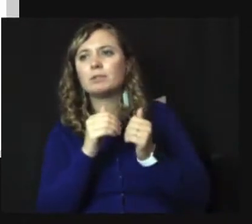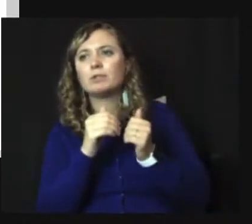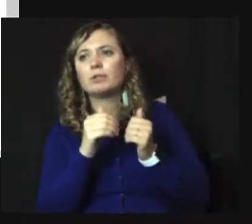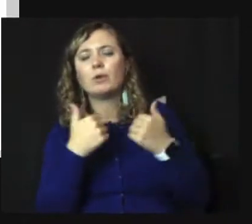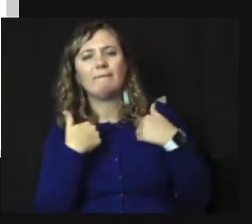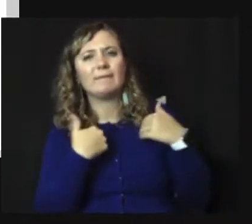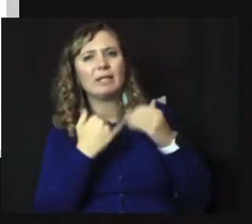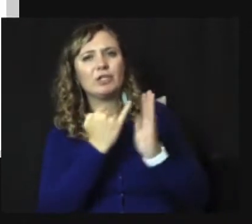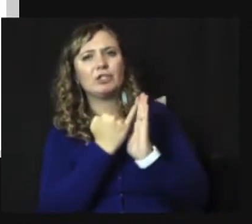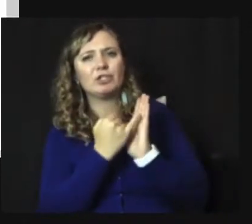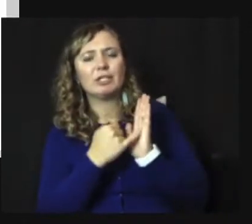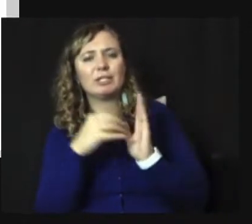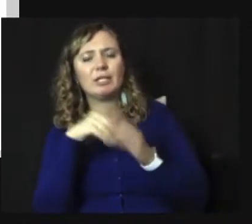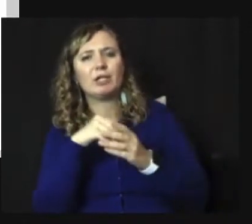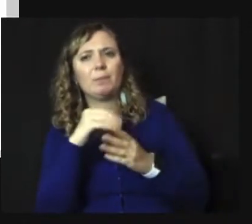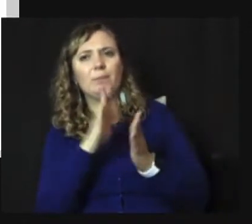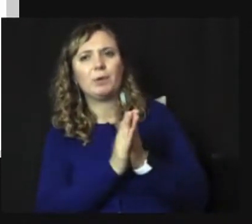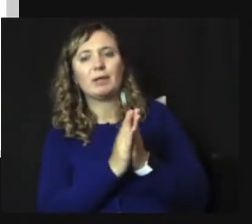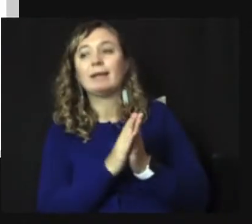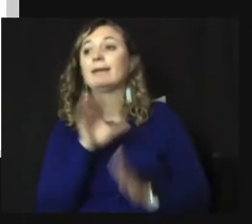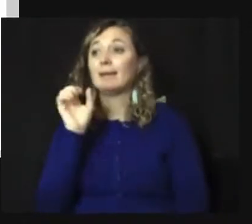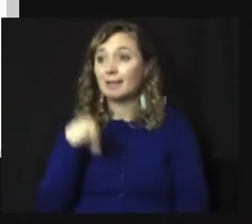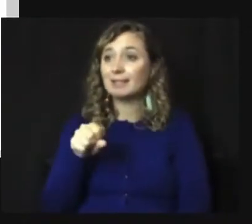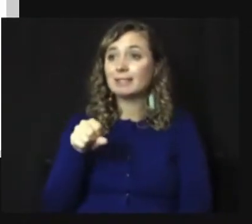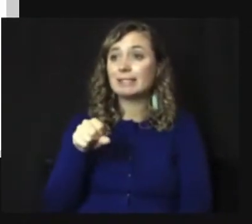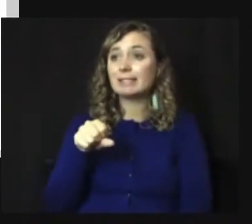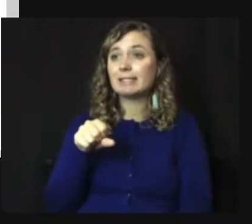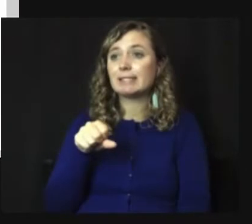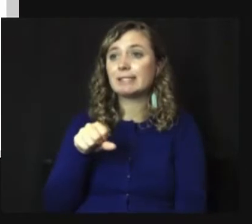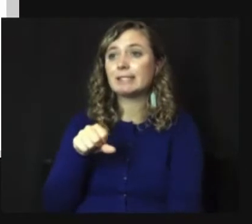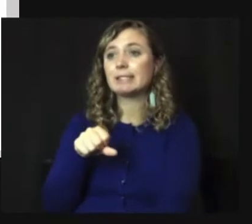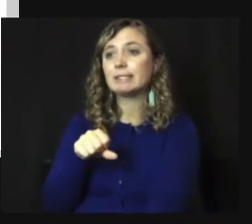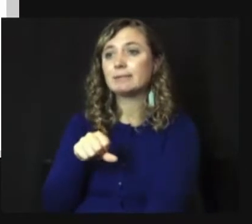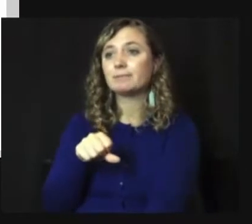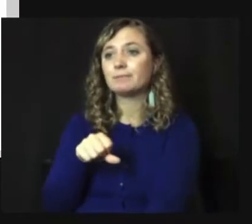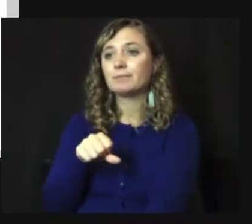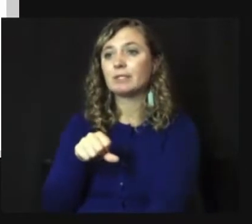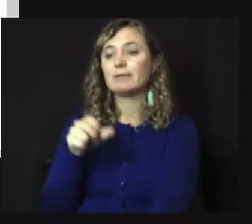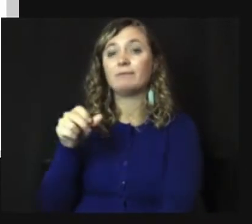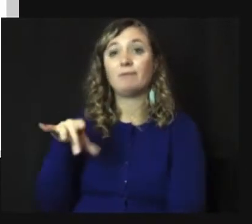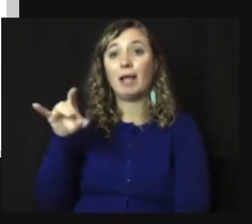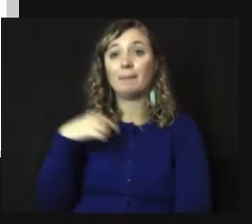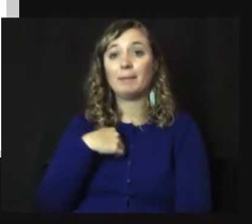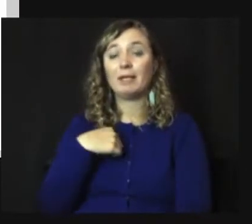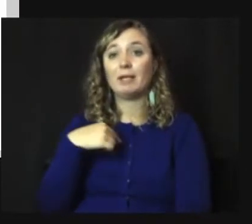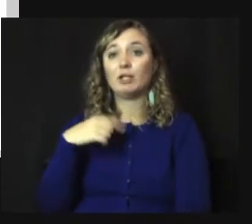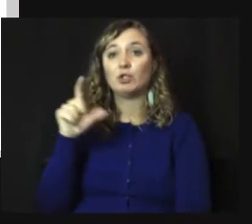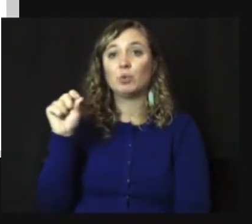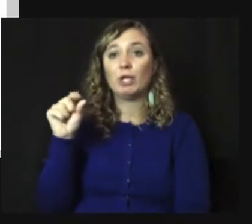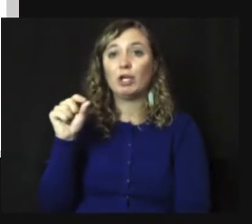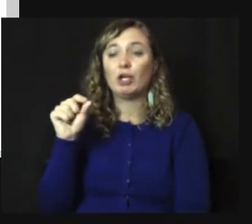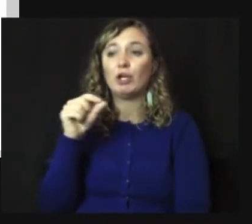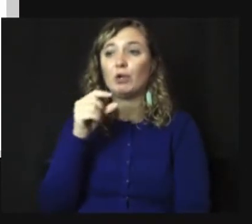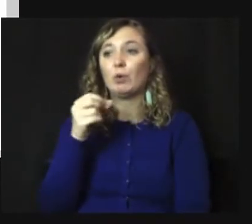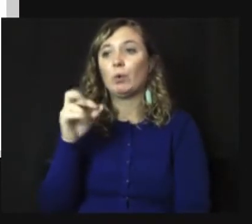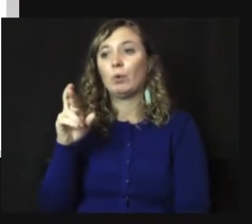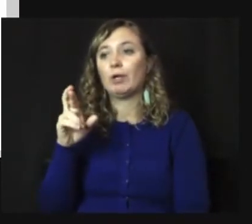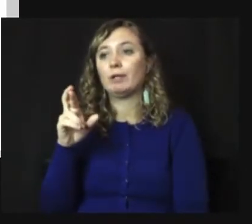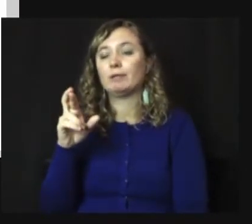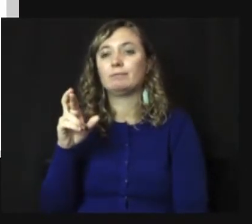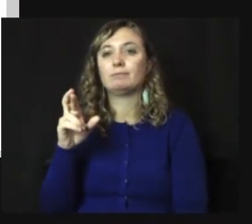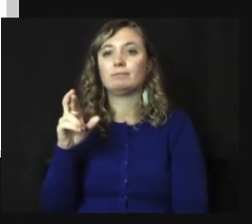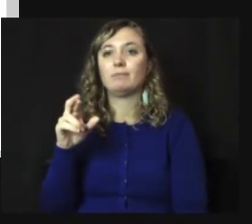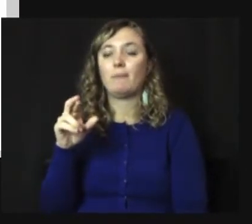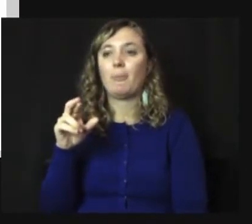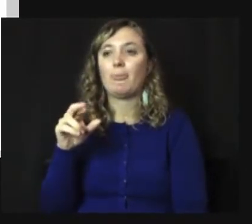Let's see, I wonder if one or two more are coming in before our time is officially up. I've had a lot of fun and I love the like energy coming from